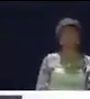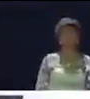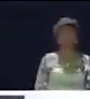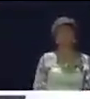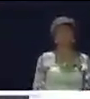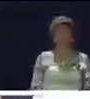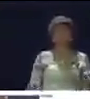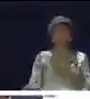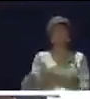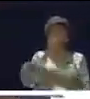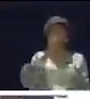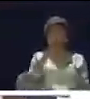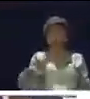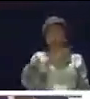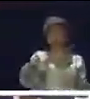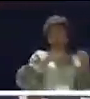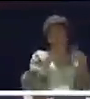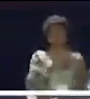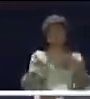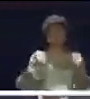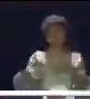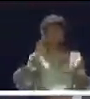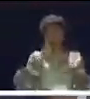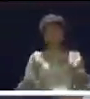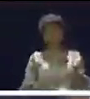God bless you. You can go back to your seats.